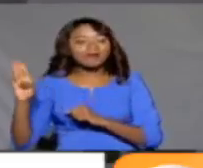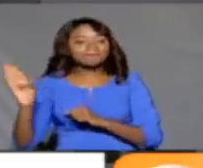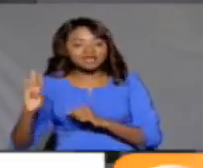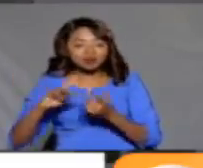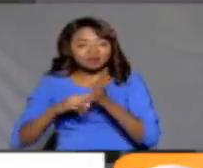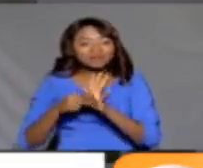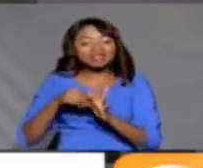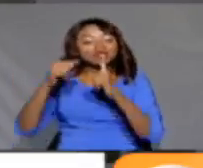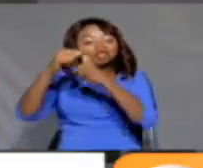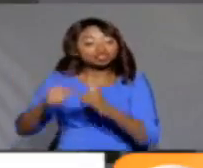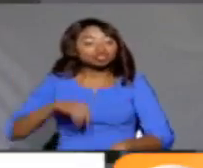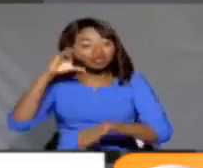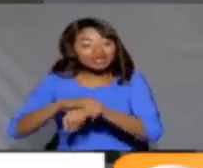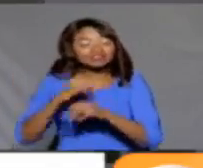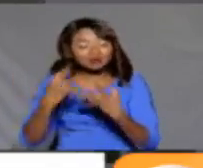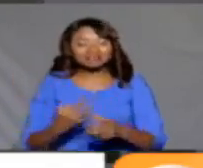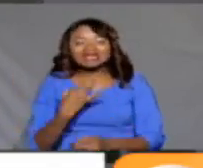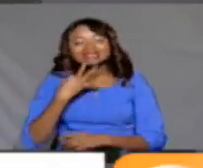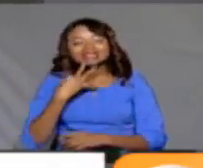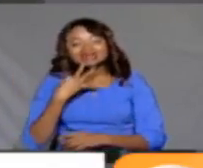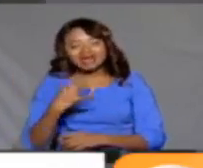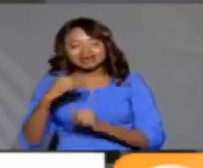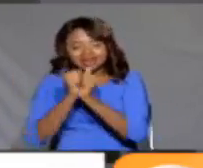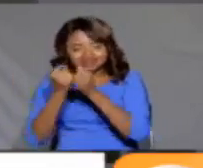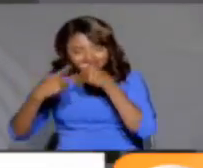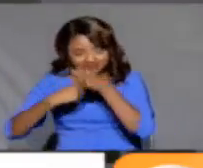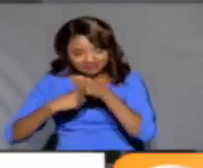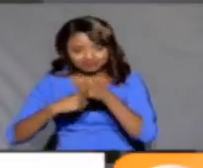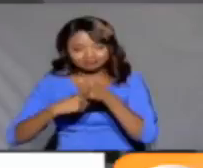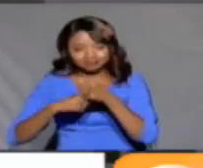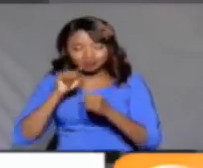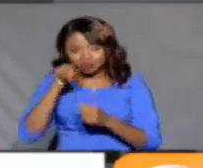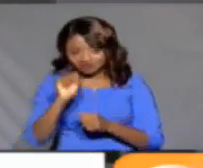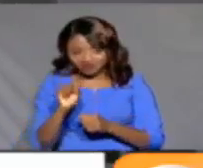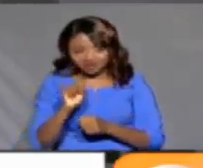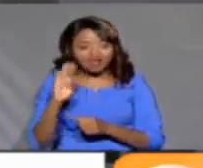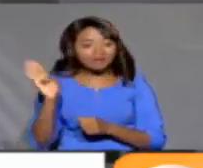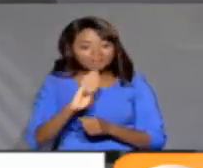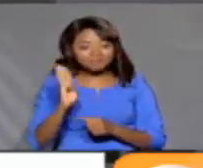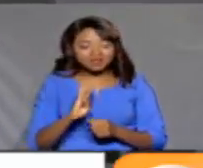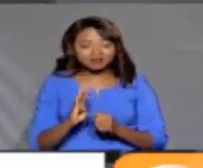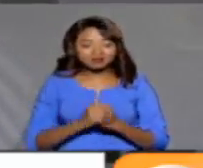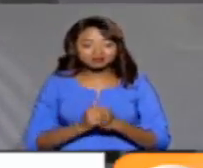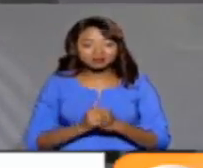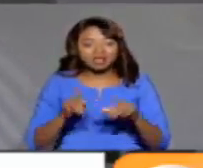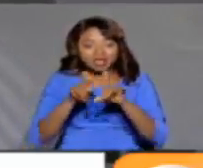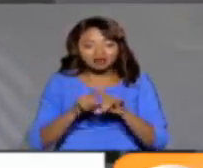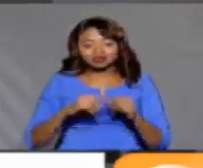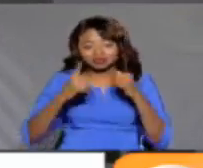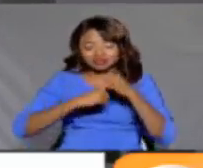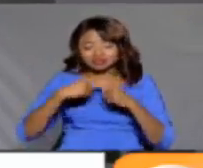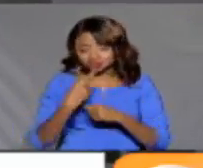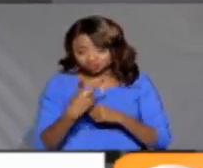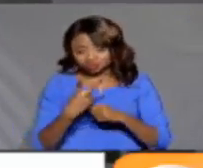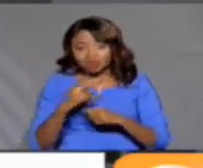receive 316.5 billion shillings in shareable revenue and another 62 billion shillings in